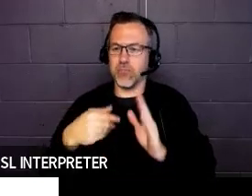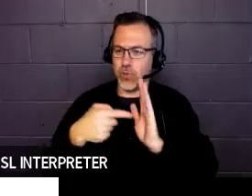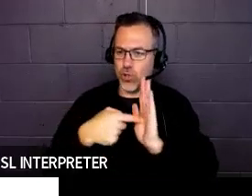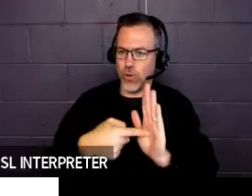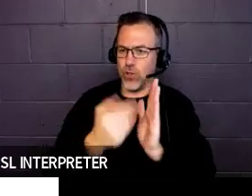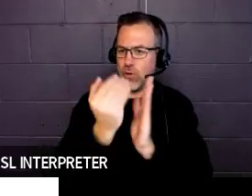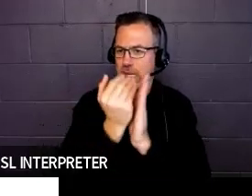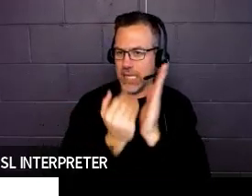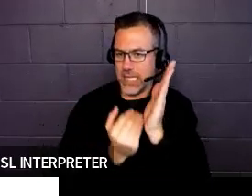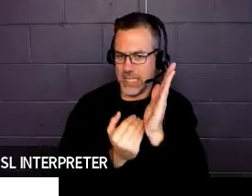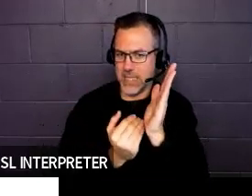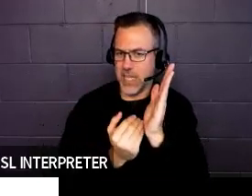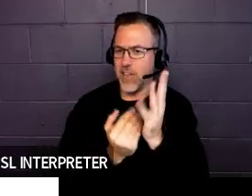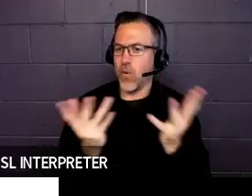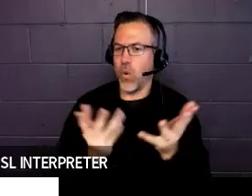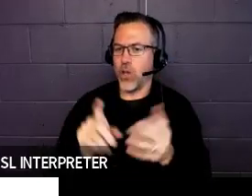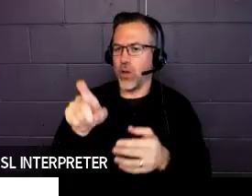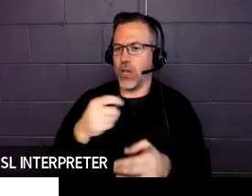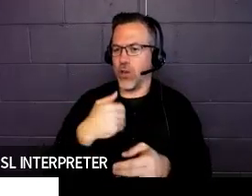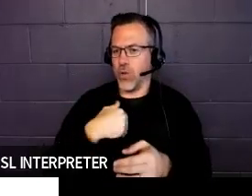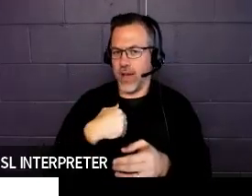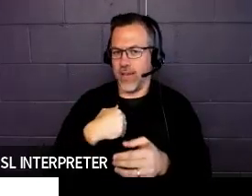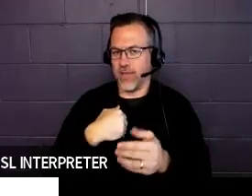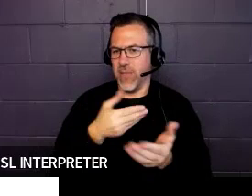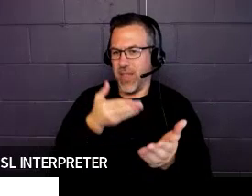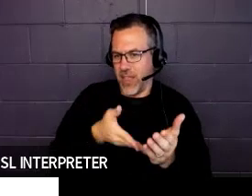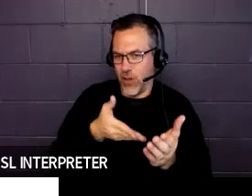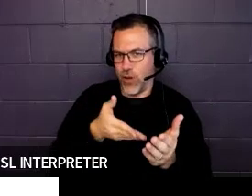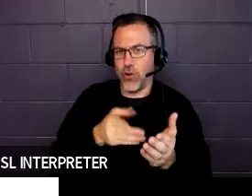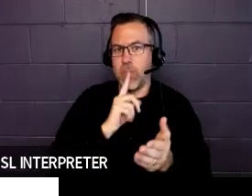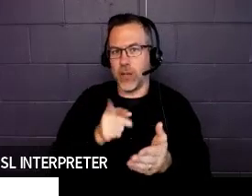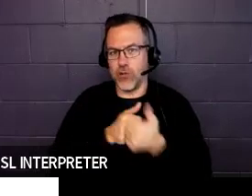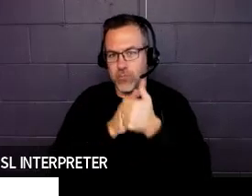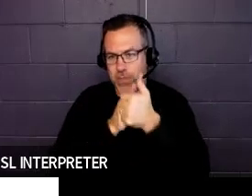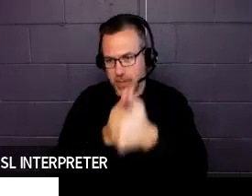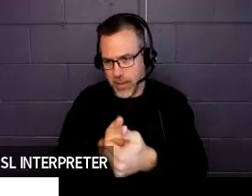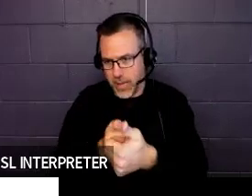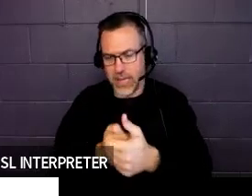things that you need to have in that section. So it is compliant.